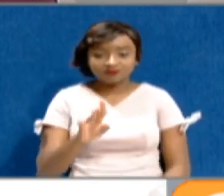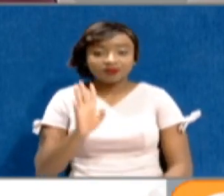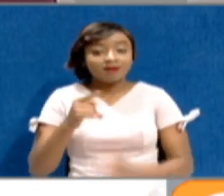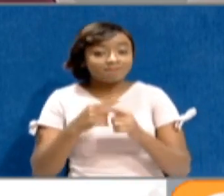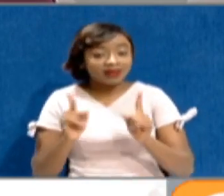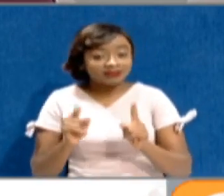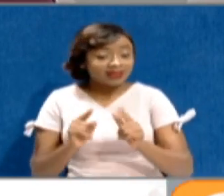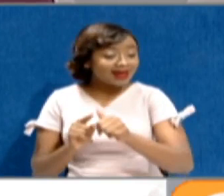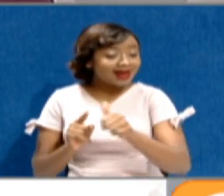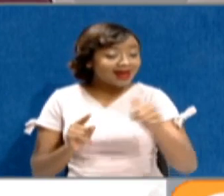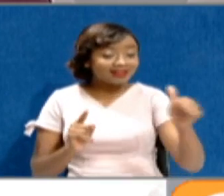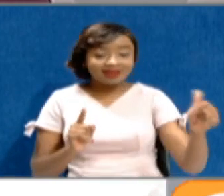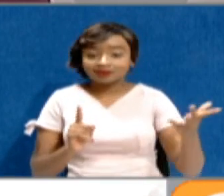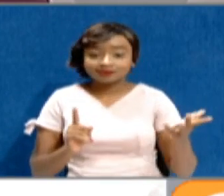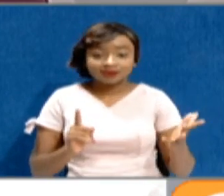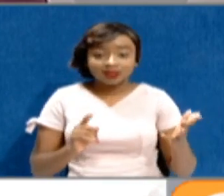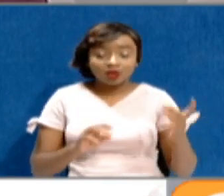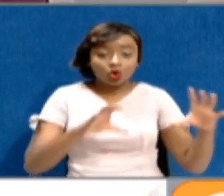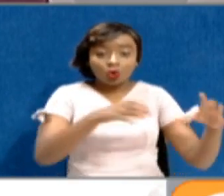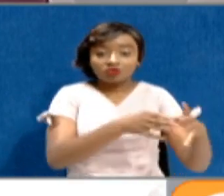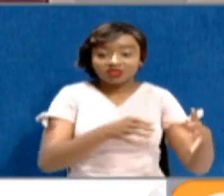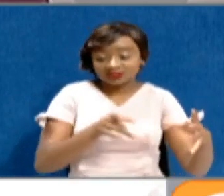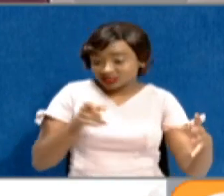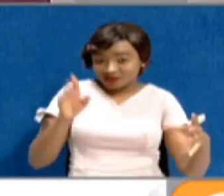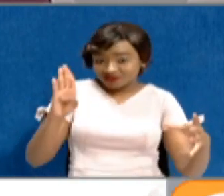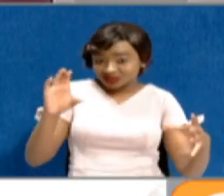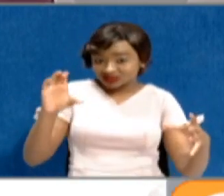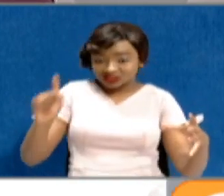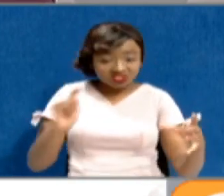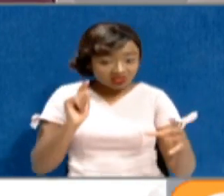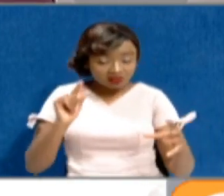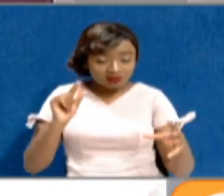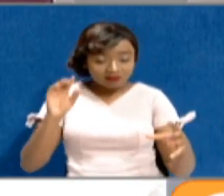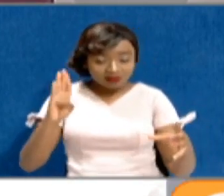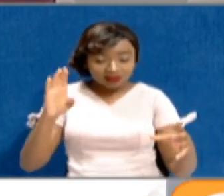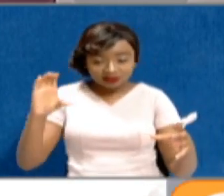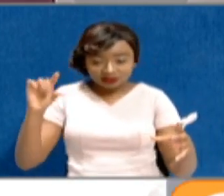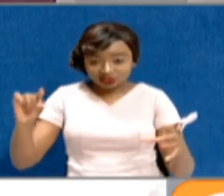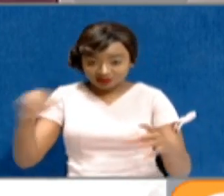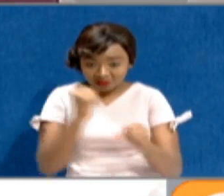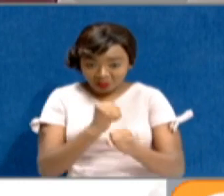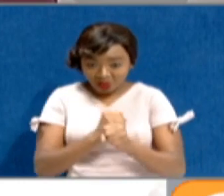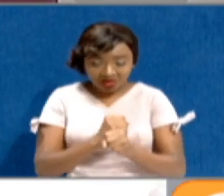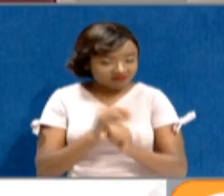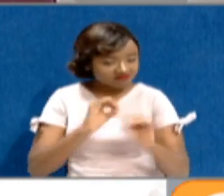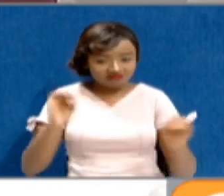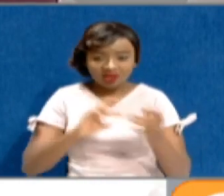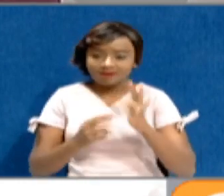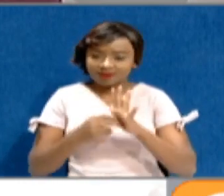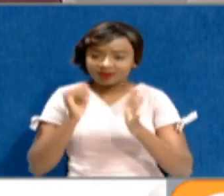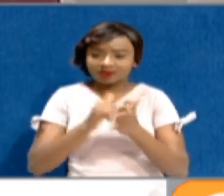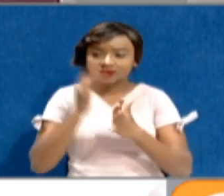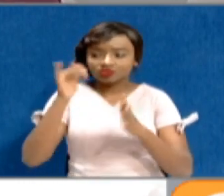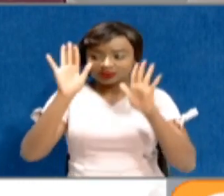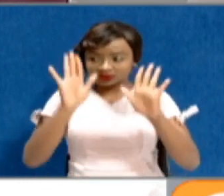communities, it does not elicit any immune response at all. And so that's why it's important for everybody, for Africans, for Asians,